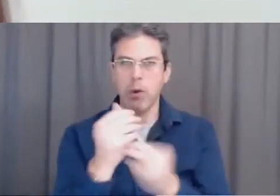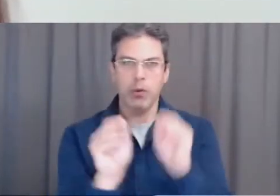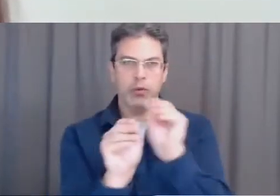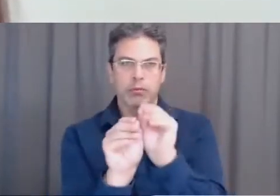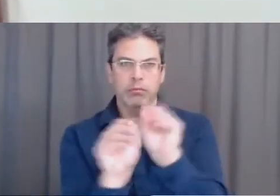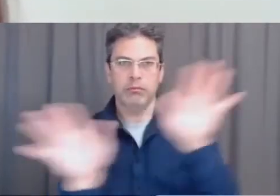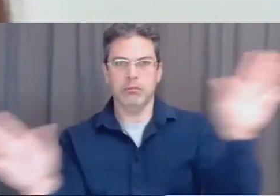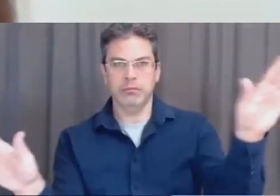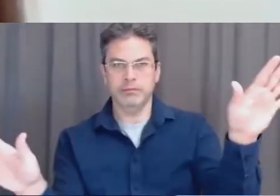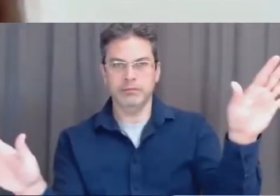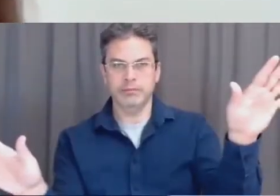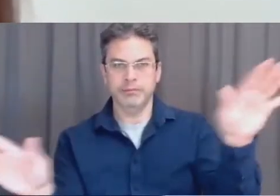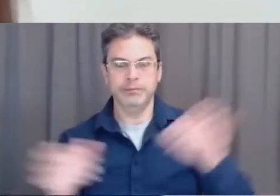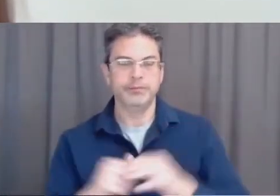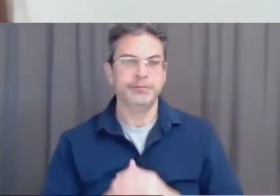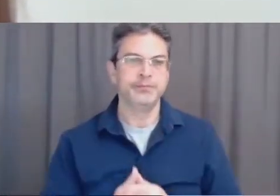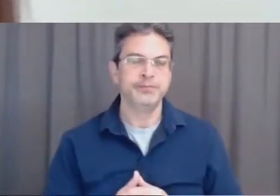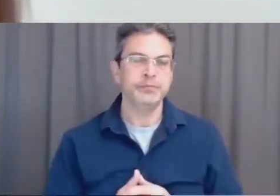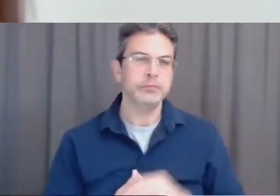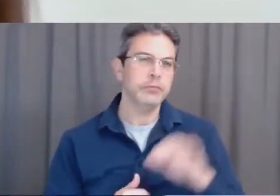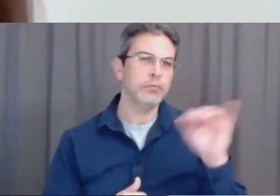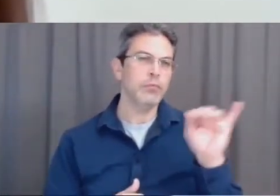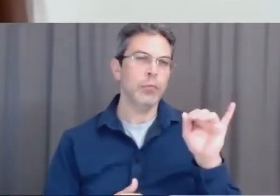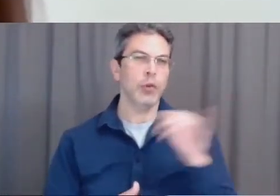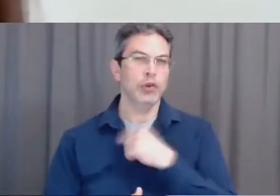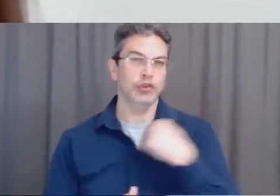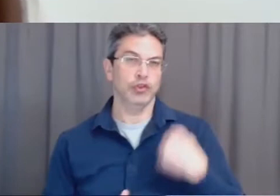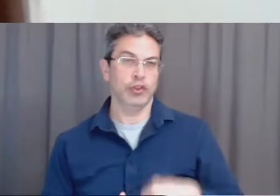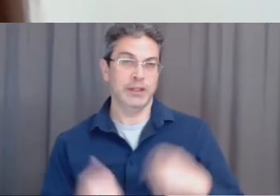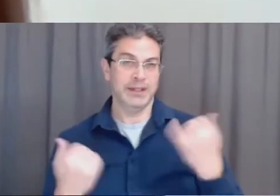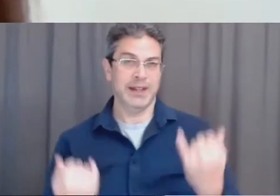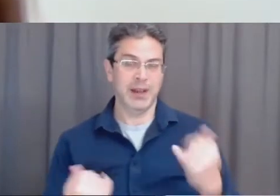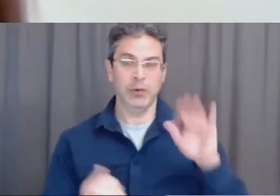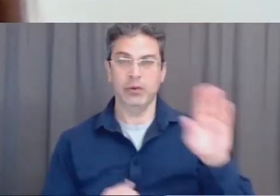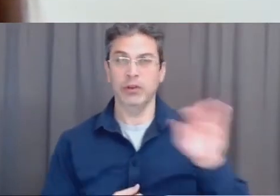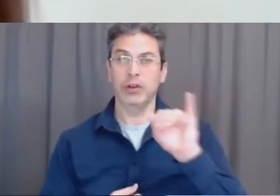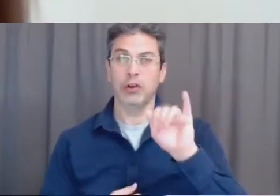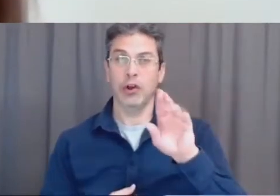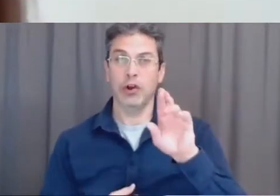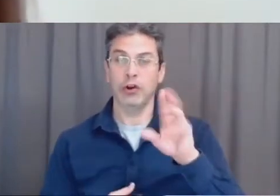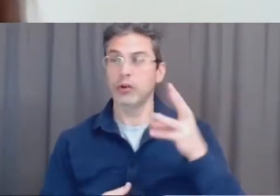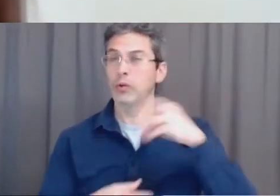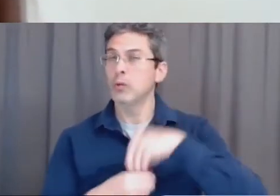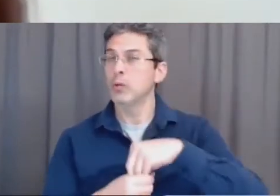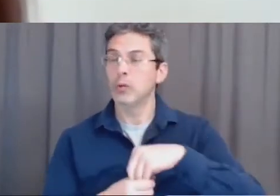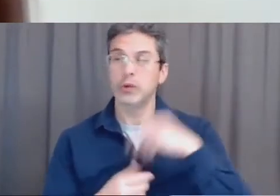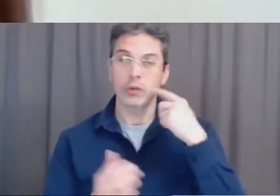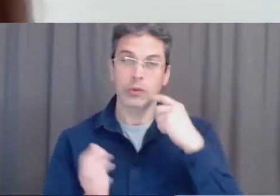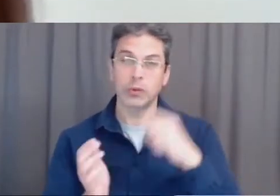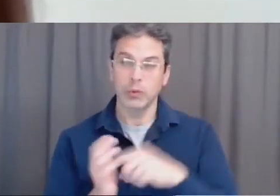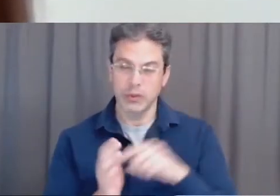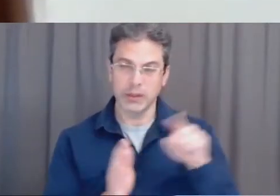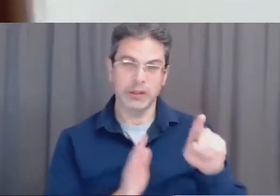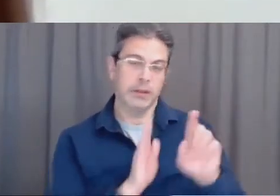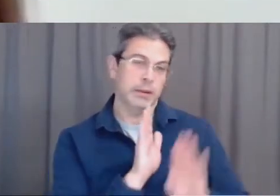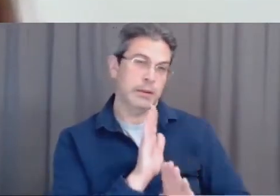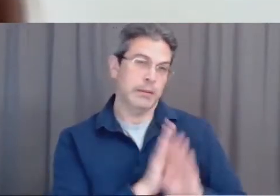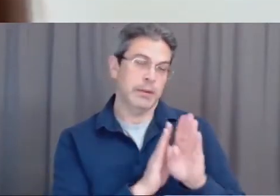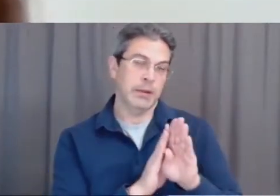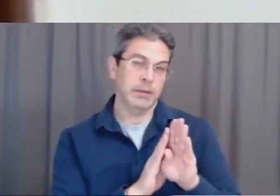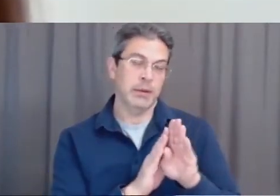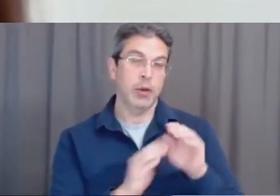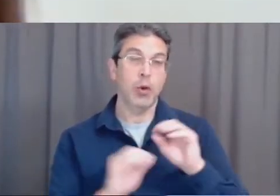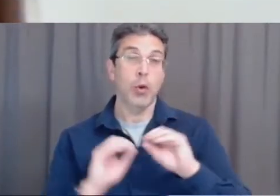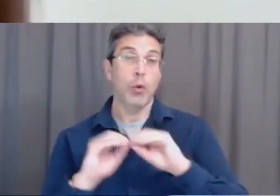Another characteristic of China's current international relations is that it's been building parallel regional